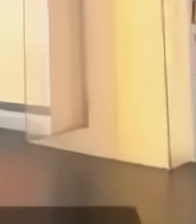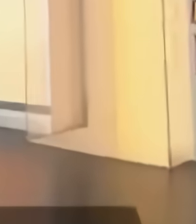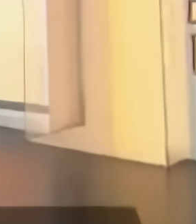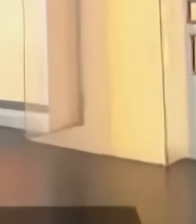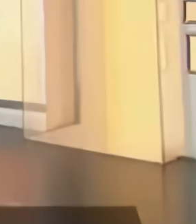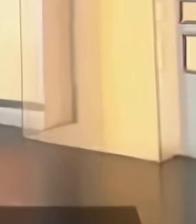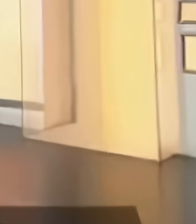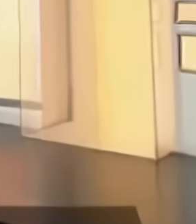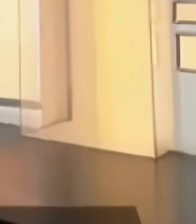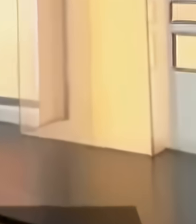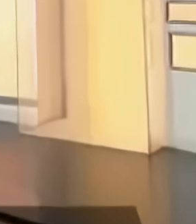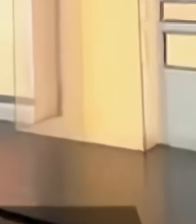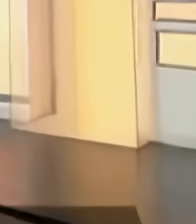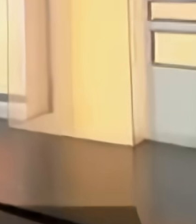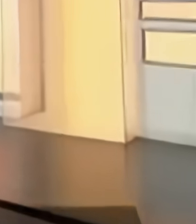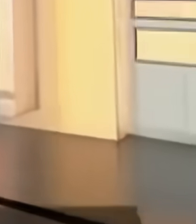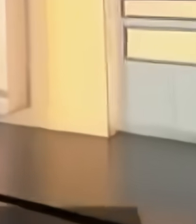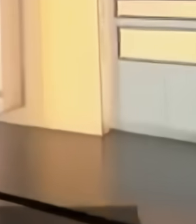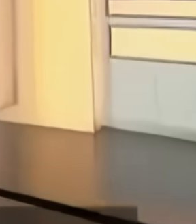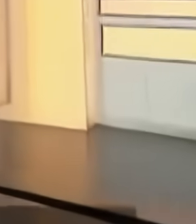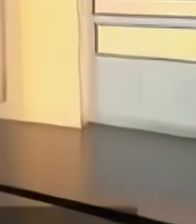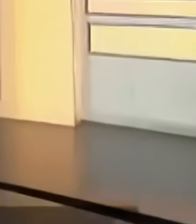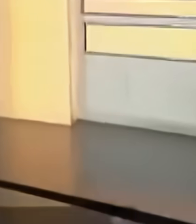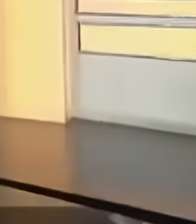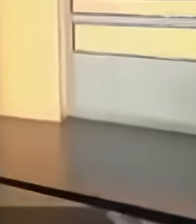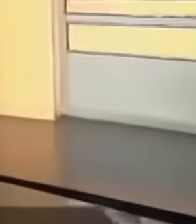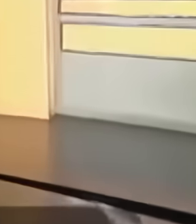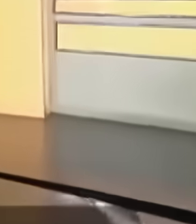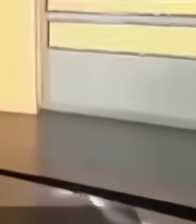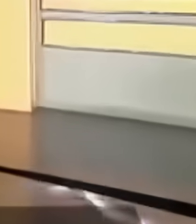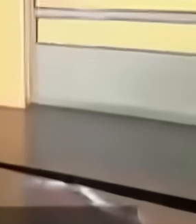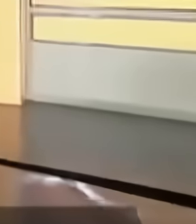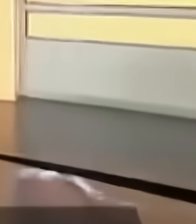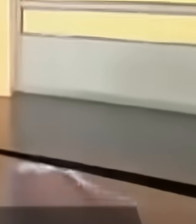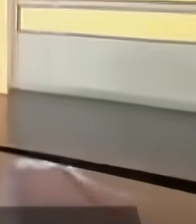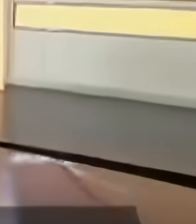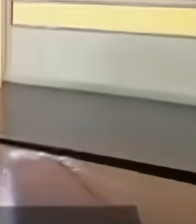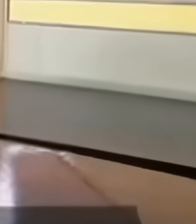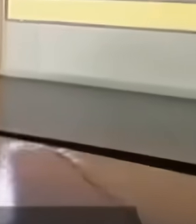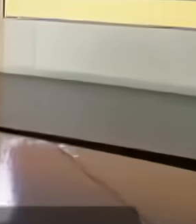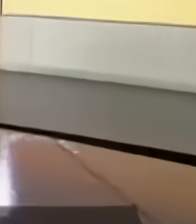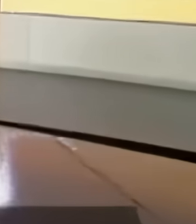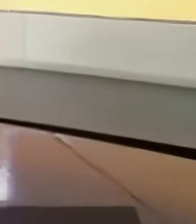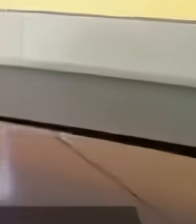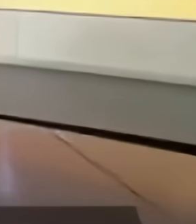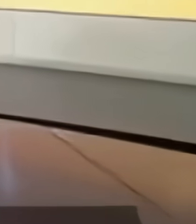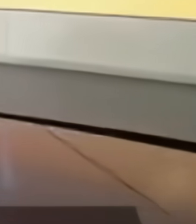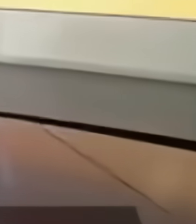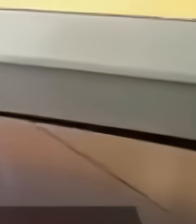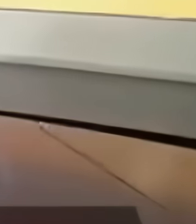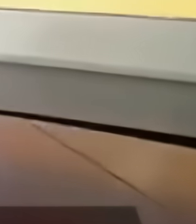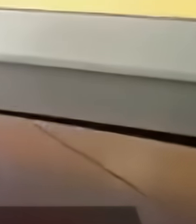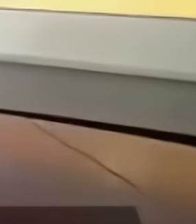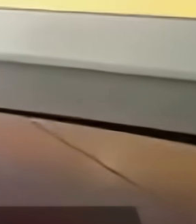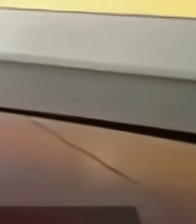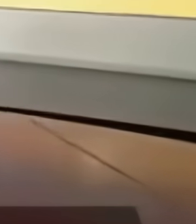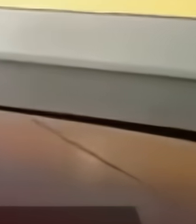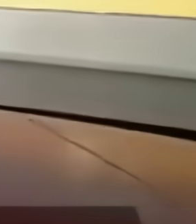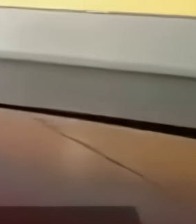other matters other than the ad hoc committee and, of course, what's happening at the Madlanga Commission. Yesterday's briefing, you also